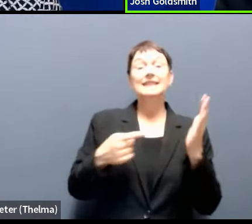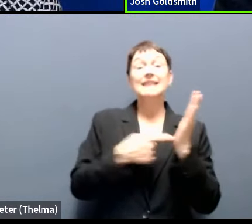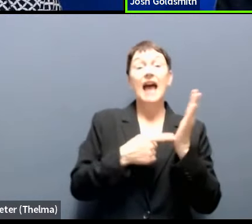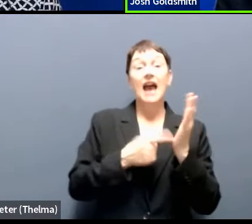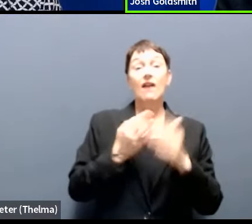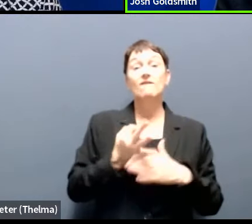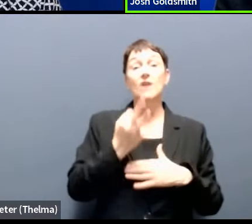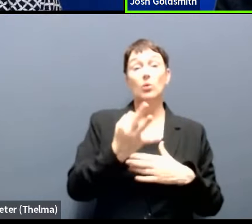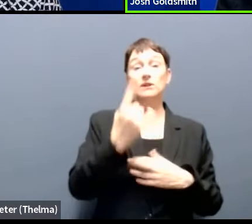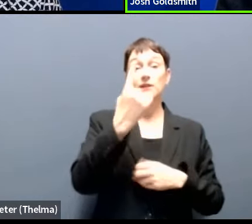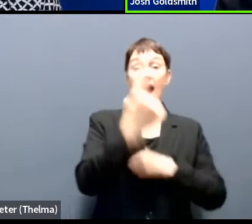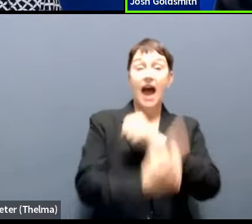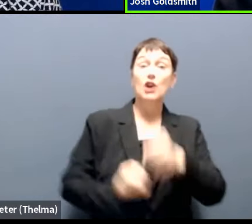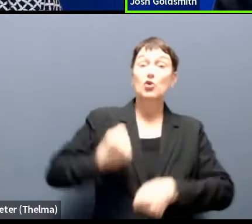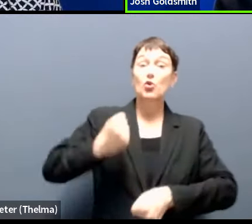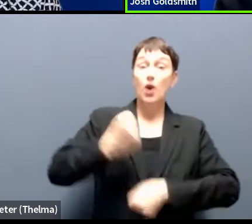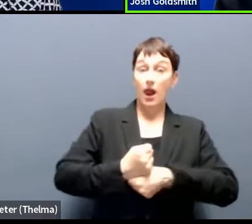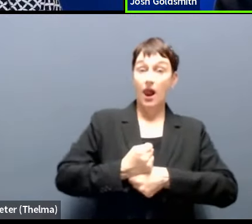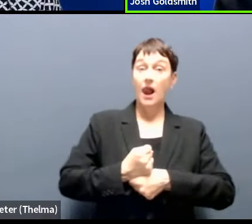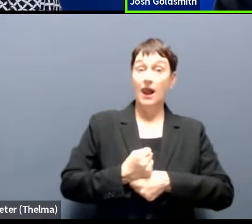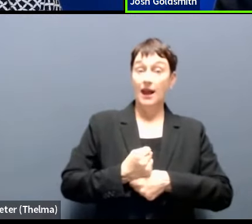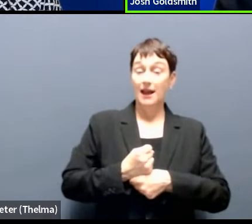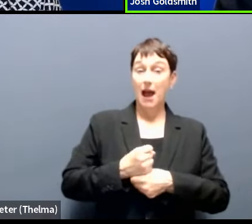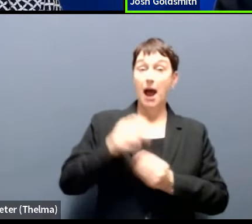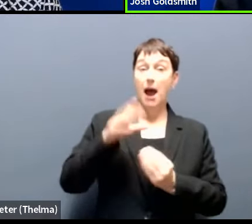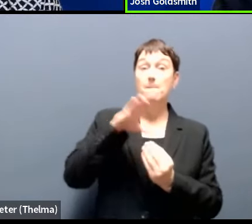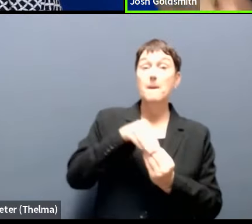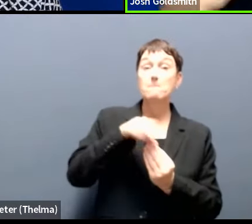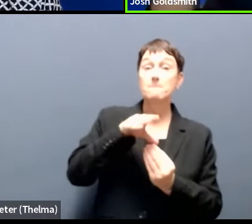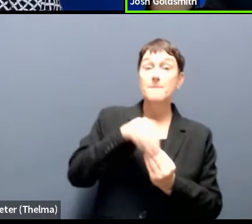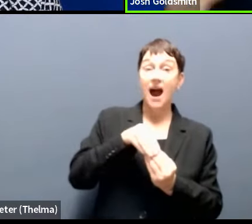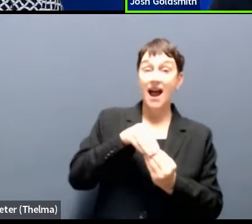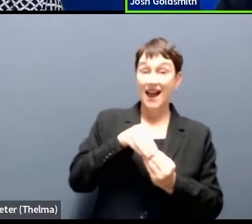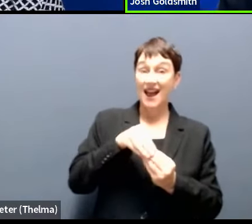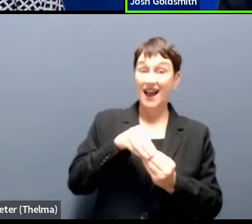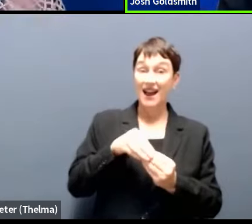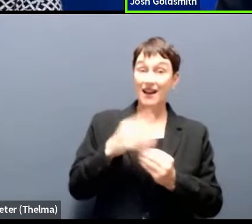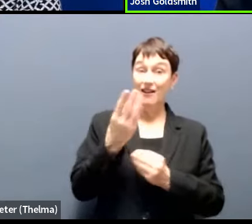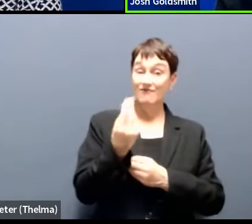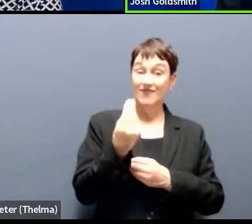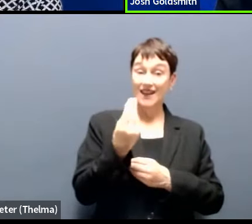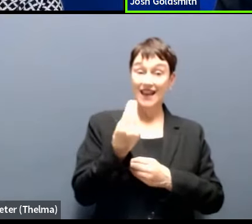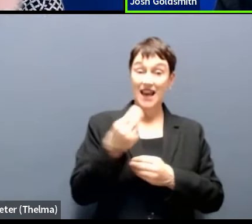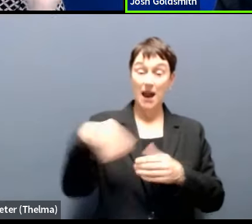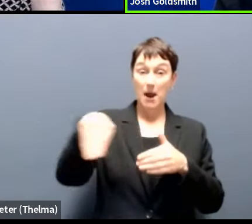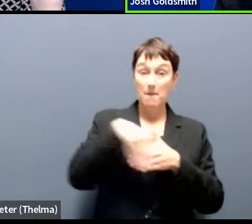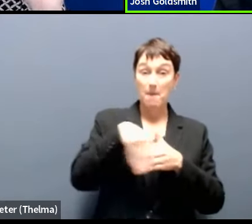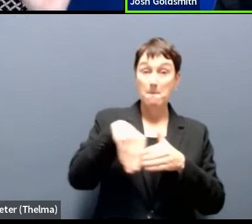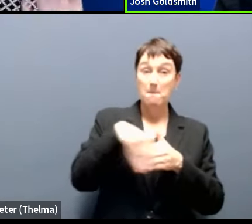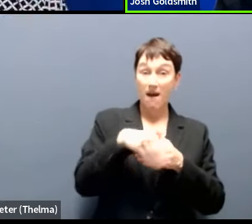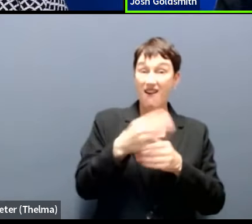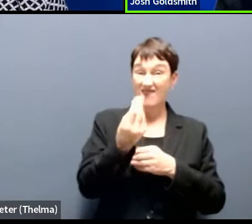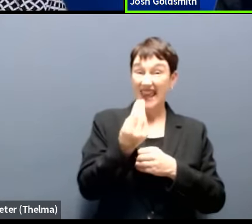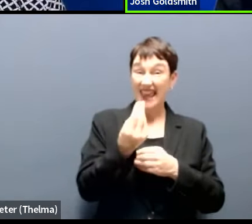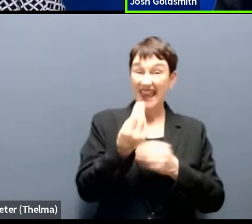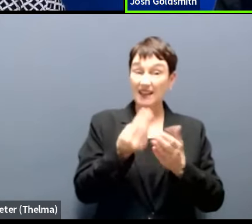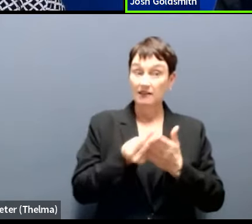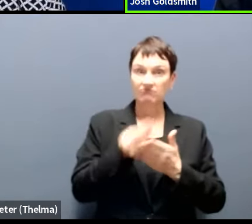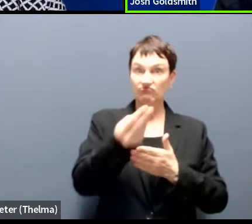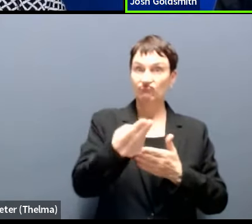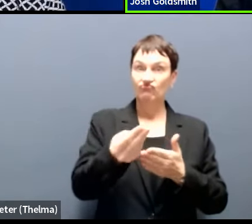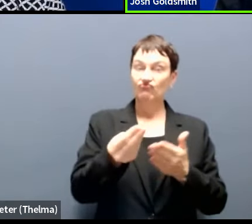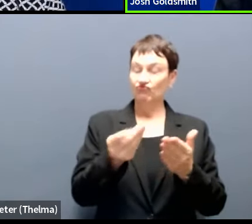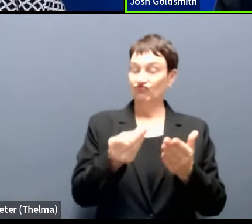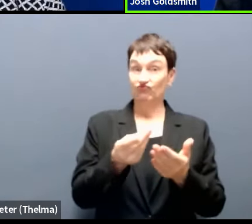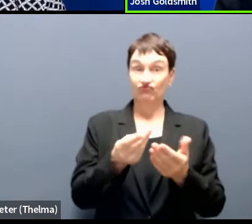I saw the person who won last year. Grisel is with us on the call. Hello, Grisel. It's been great to have you in the Insiders community